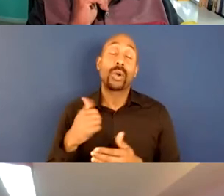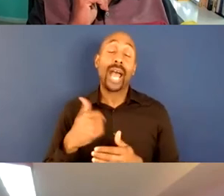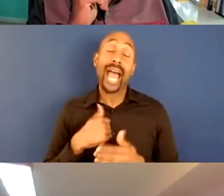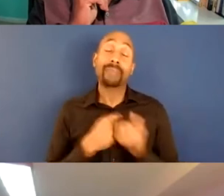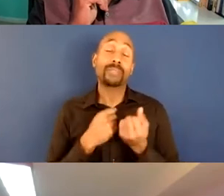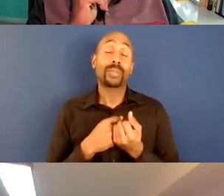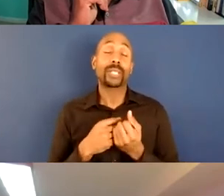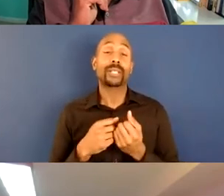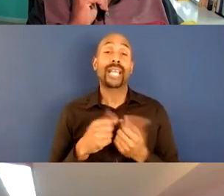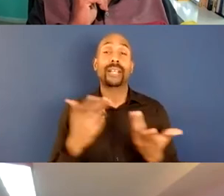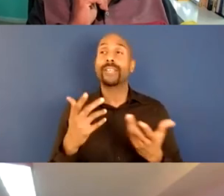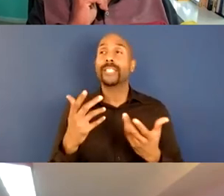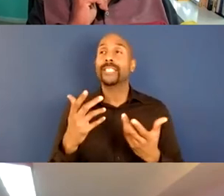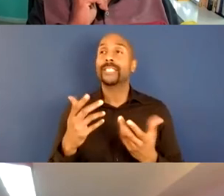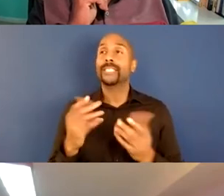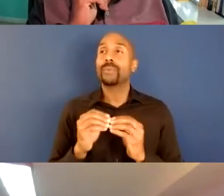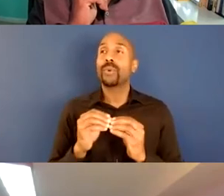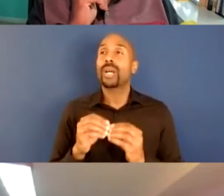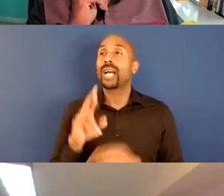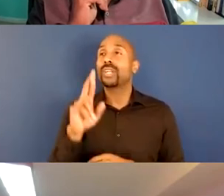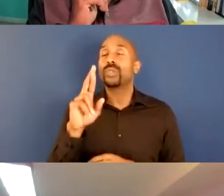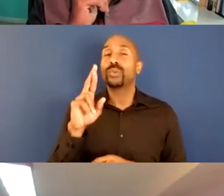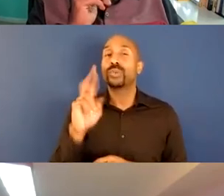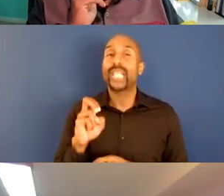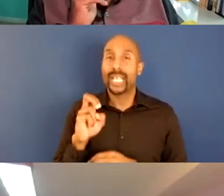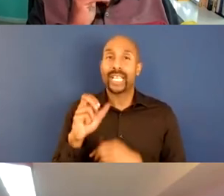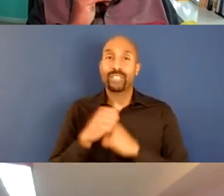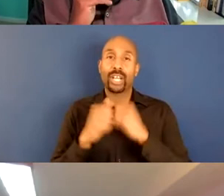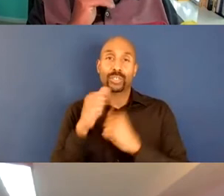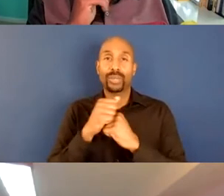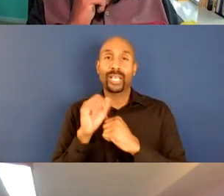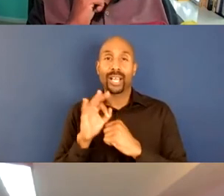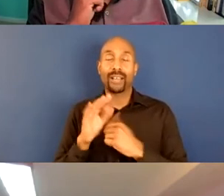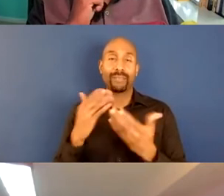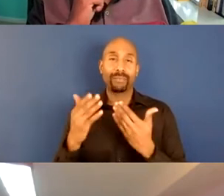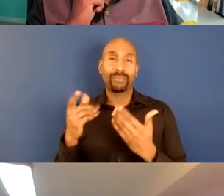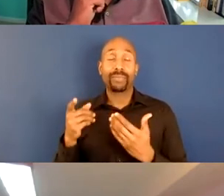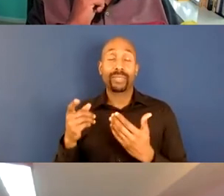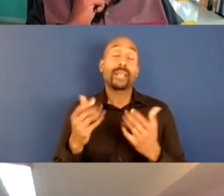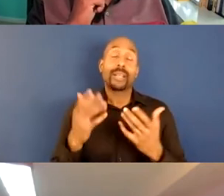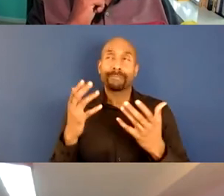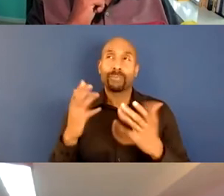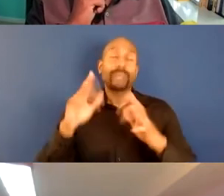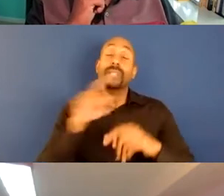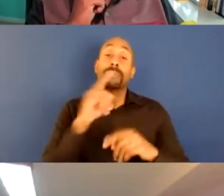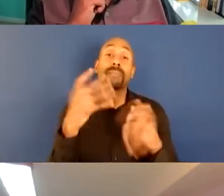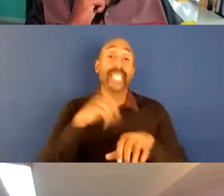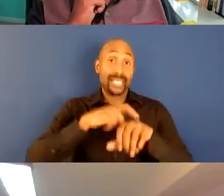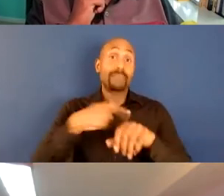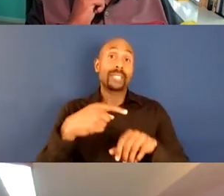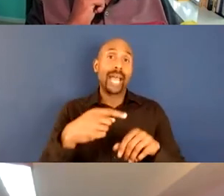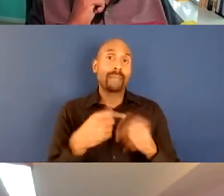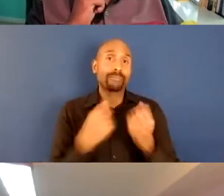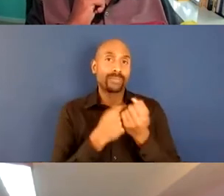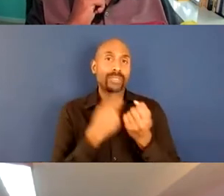I'll be fighting for the destruction of a particular hierarchical system. And what I will sometimes find is